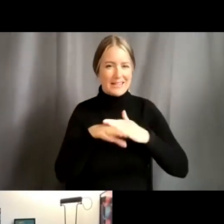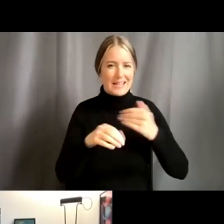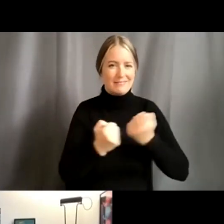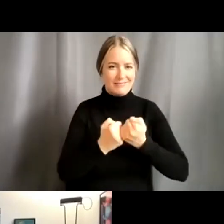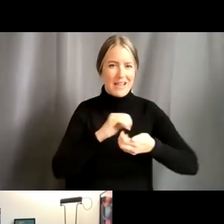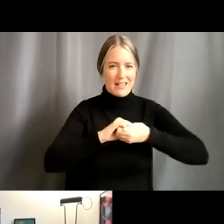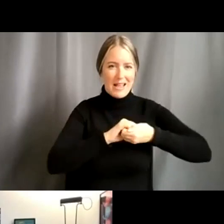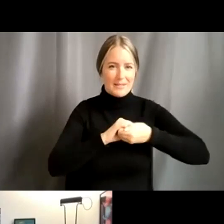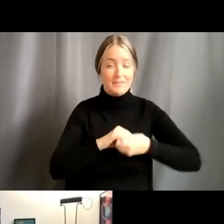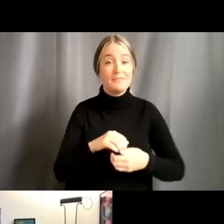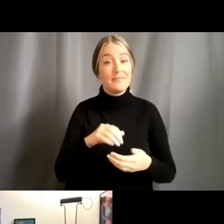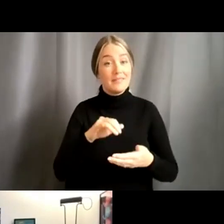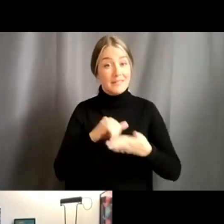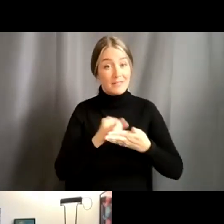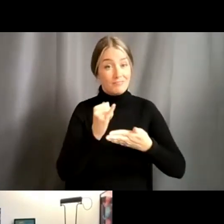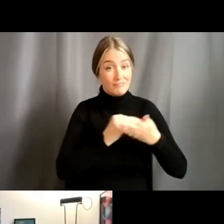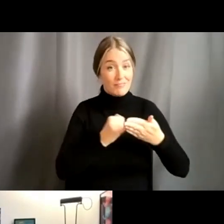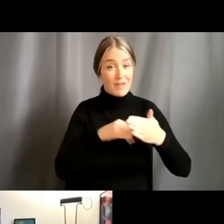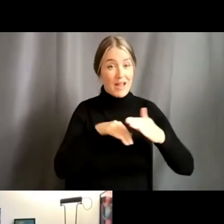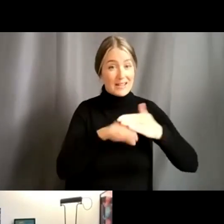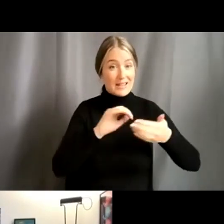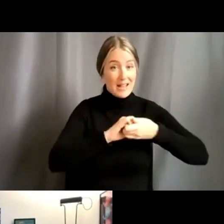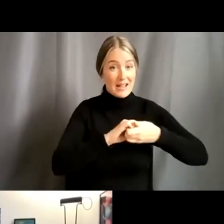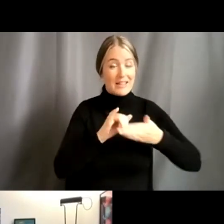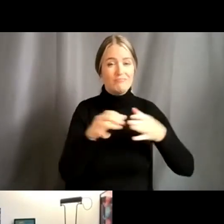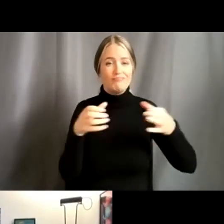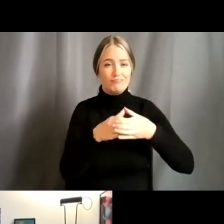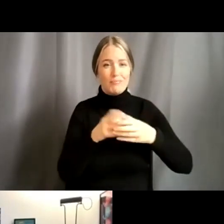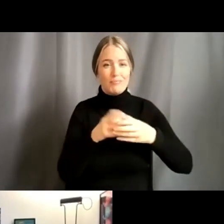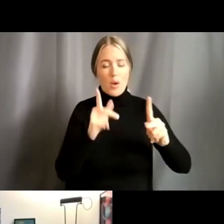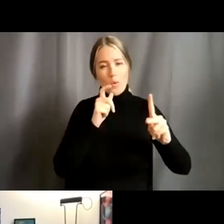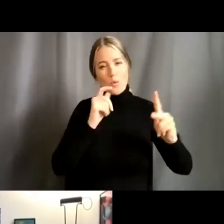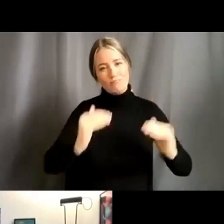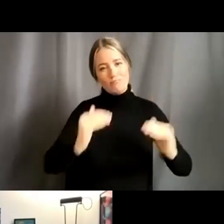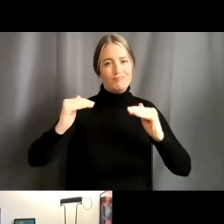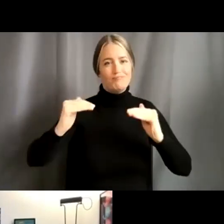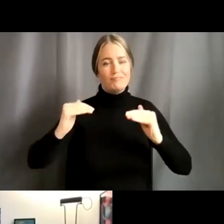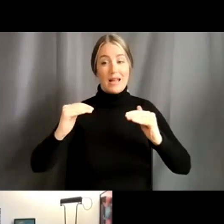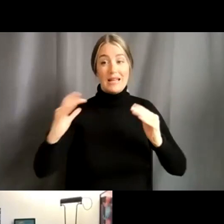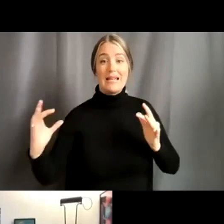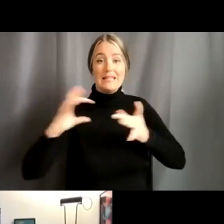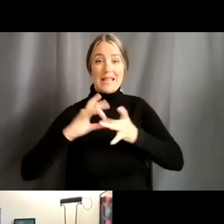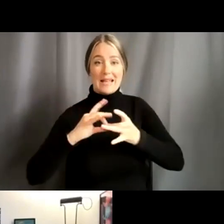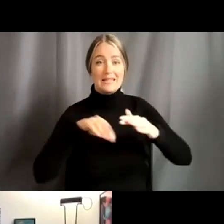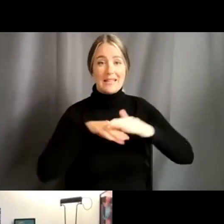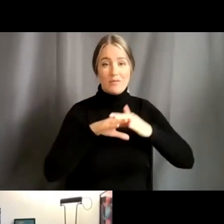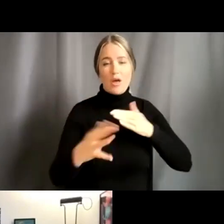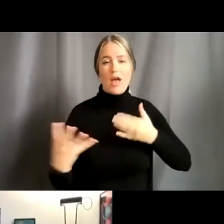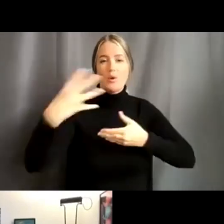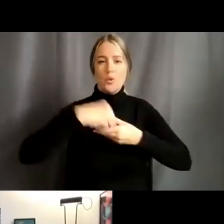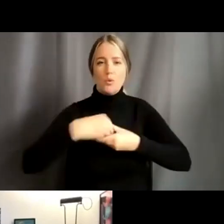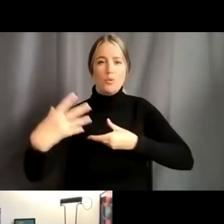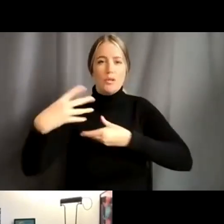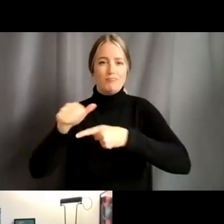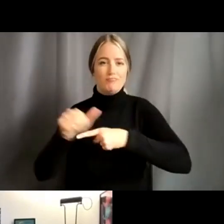of Access Alliance is a group of individuals and organizations who work to advance and connect accessible and inclusive practices across